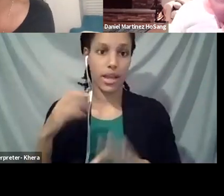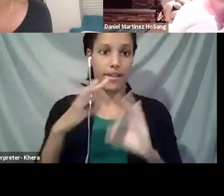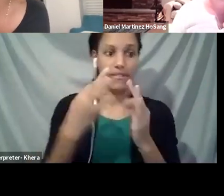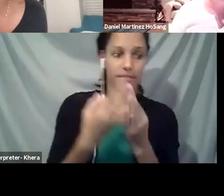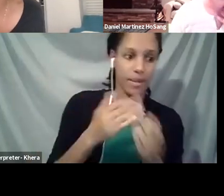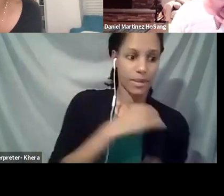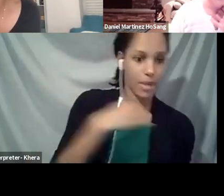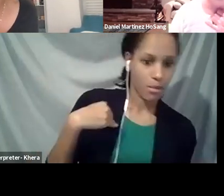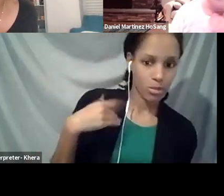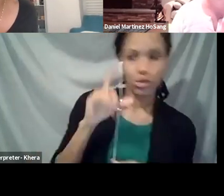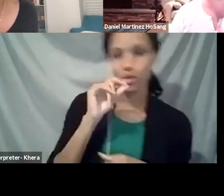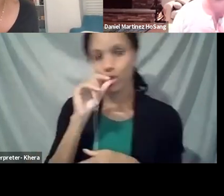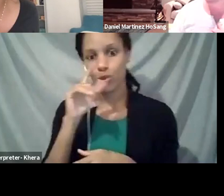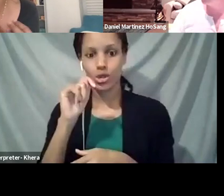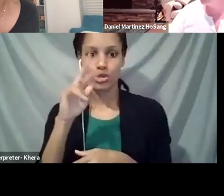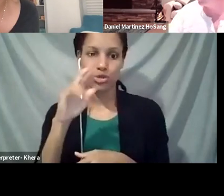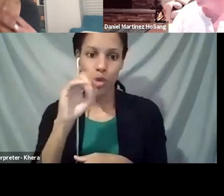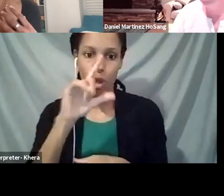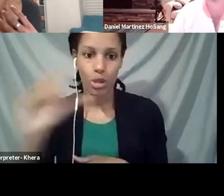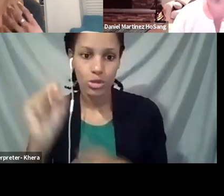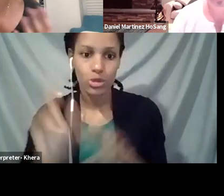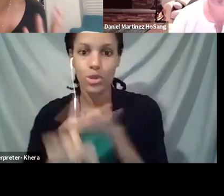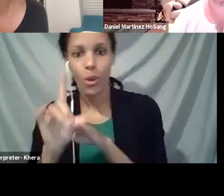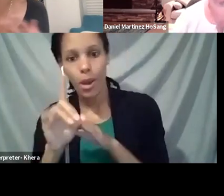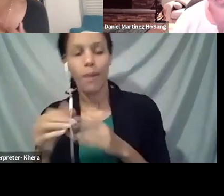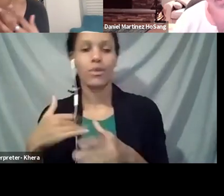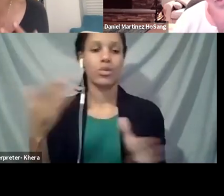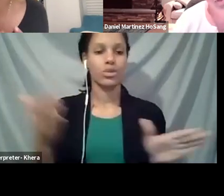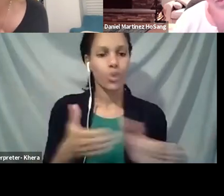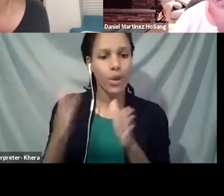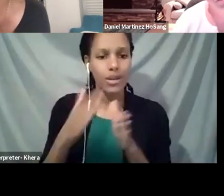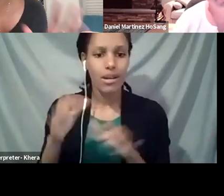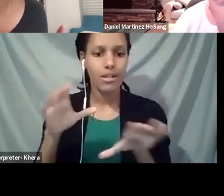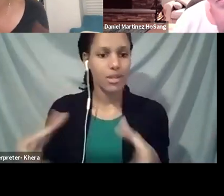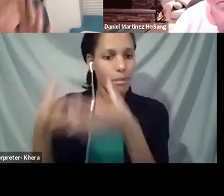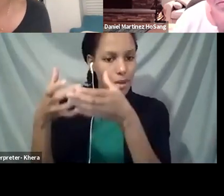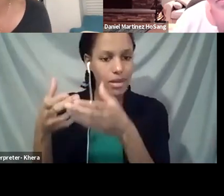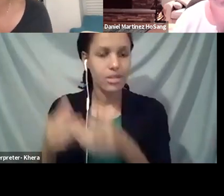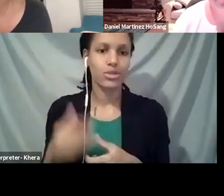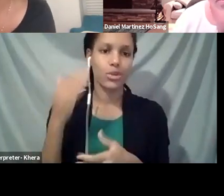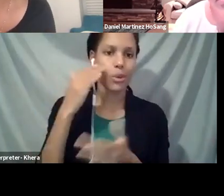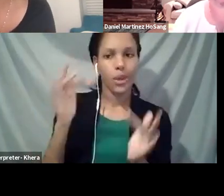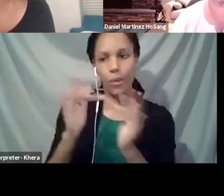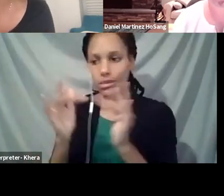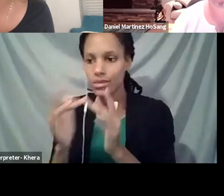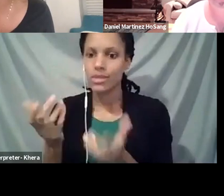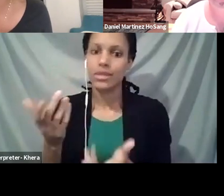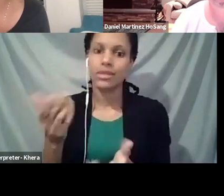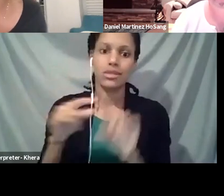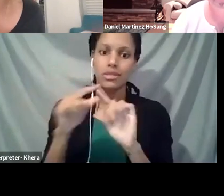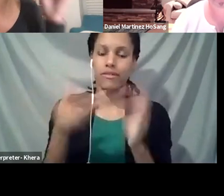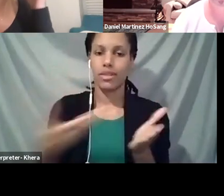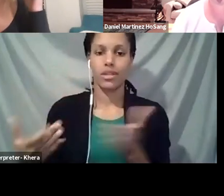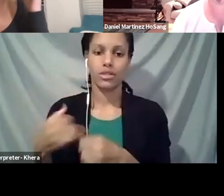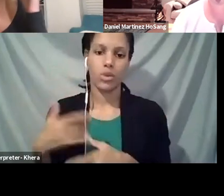trolls, it was organized campaigns that were designed specifically to counter ours, like with websites and everything. So like, there was sophisticated